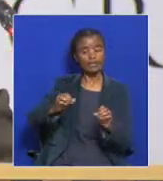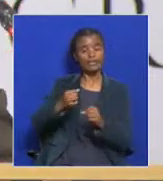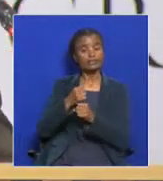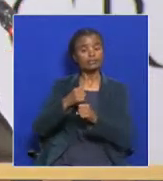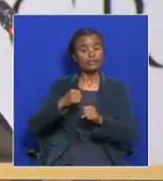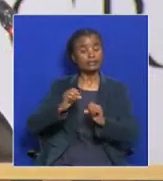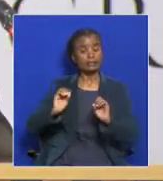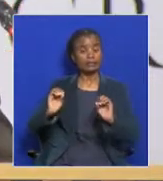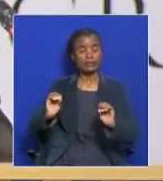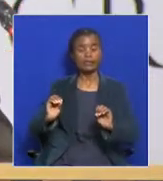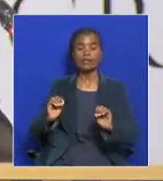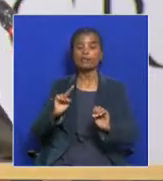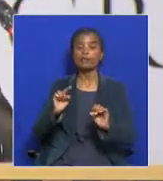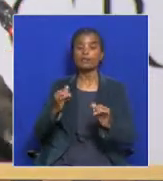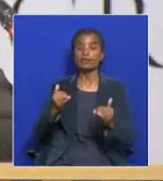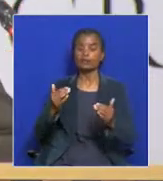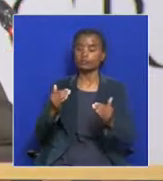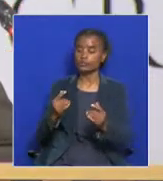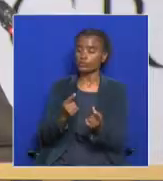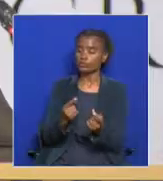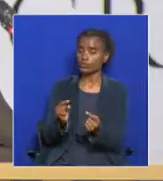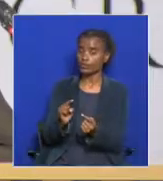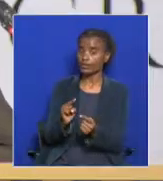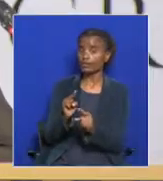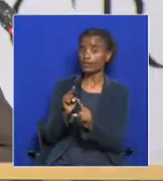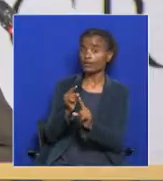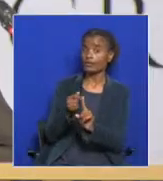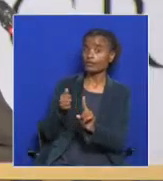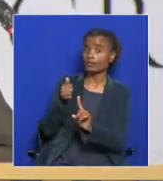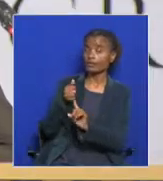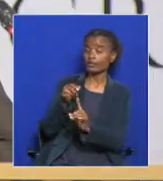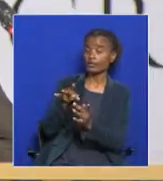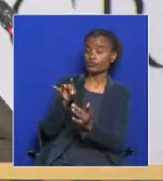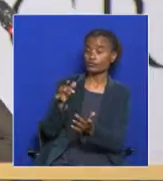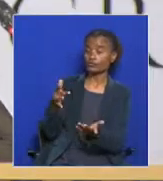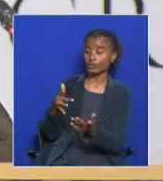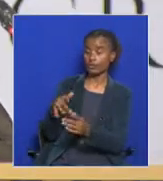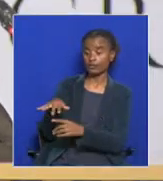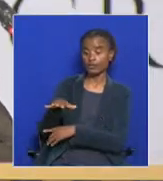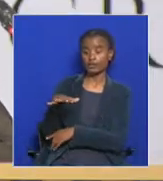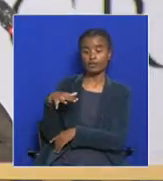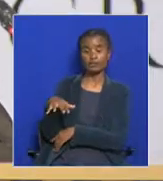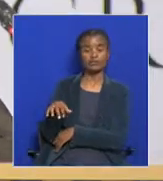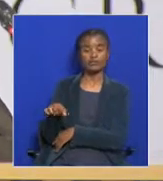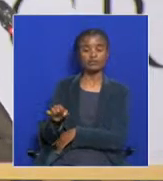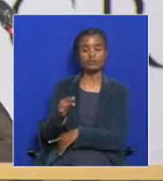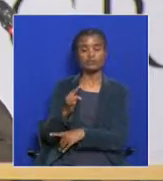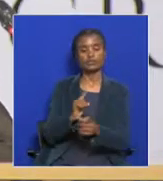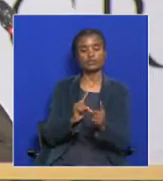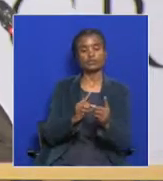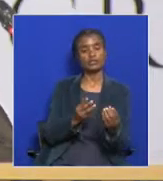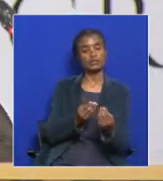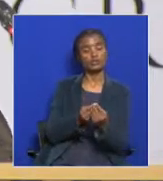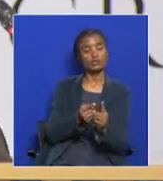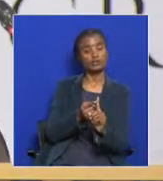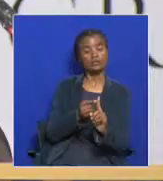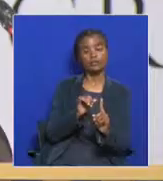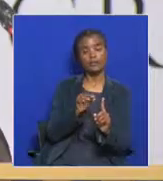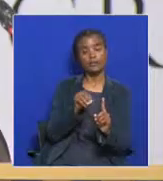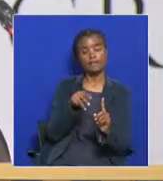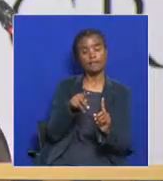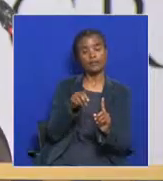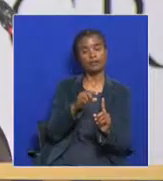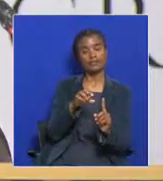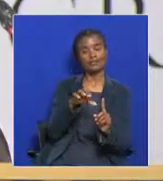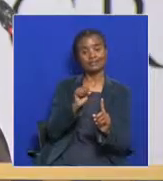the brigadier has chosen Port Shepstone, and I discussed with Pangas, when you get to Port Shepstone, make sure you put it in bags, enter it in a